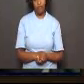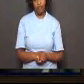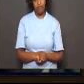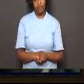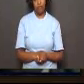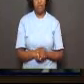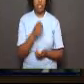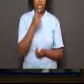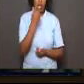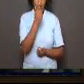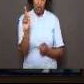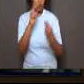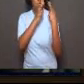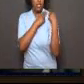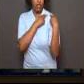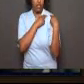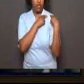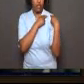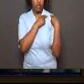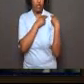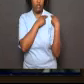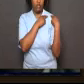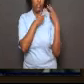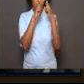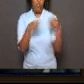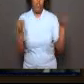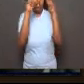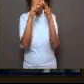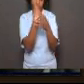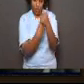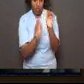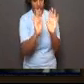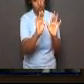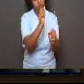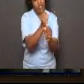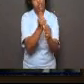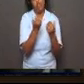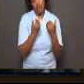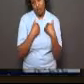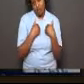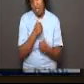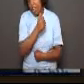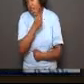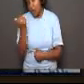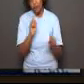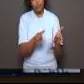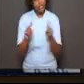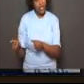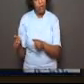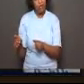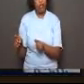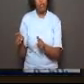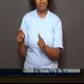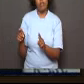Some powers reside exclusively in the federal government, while others reside in